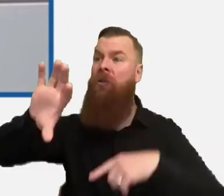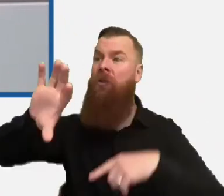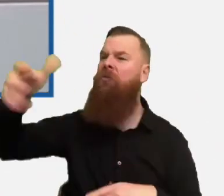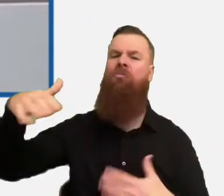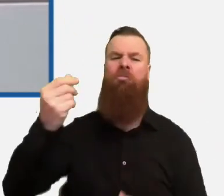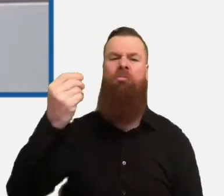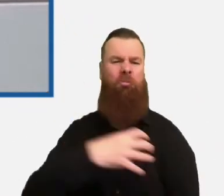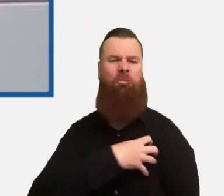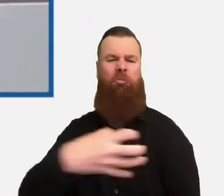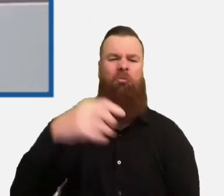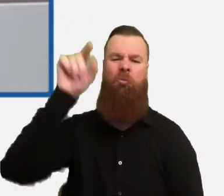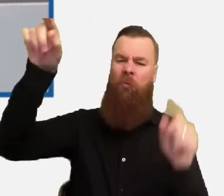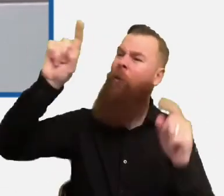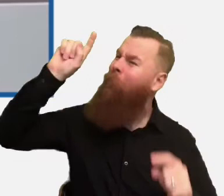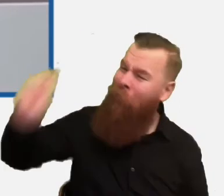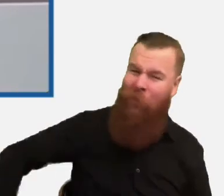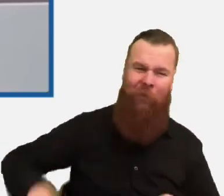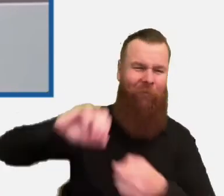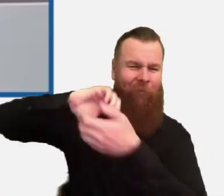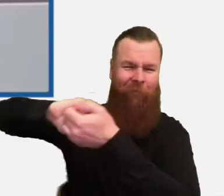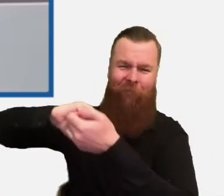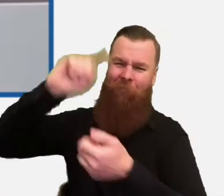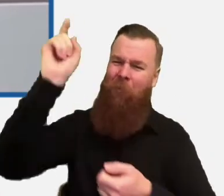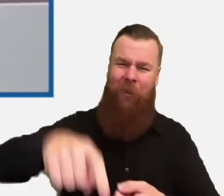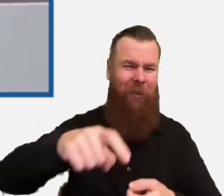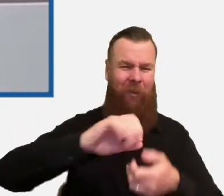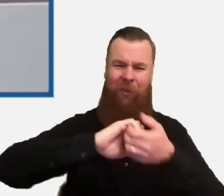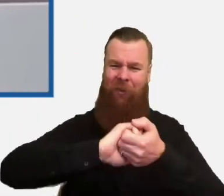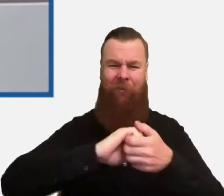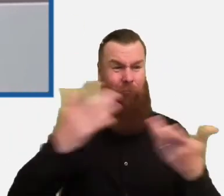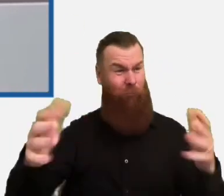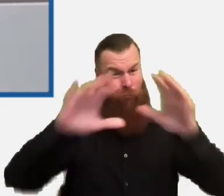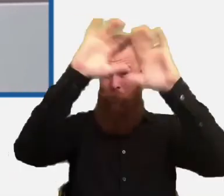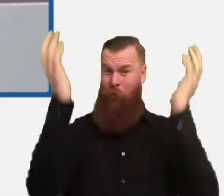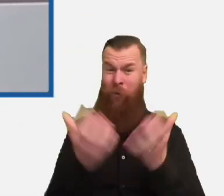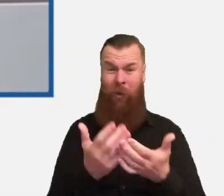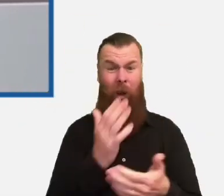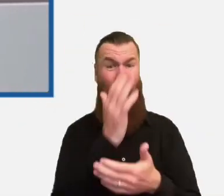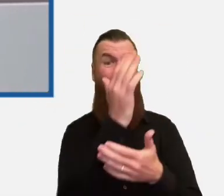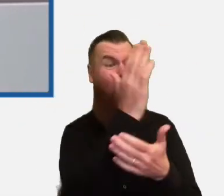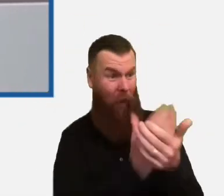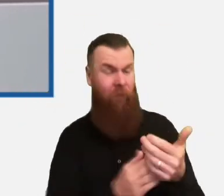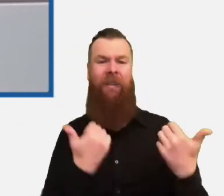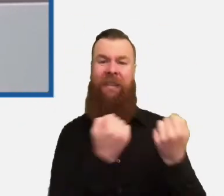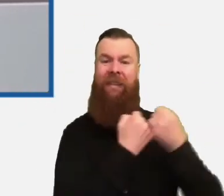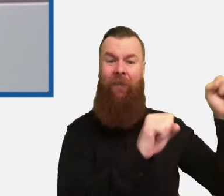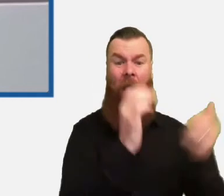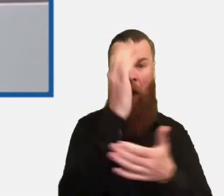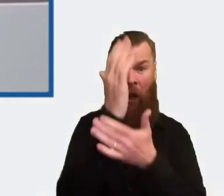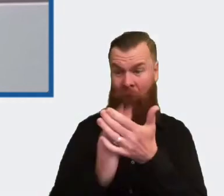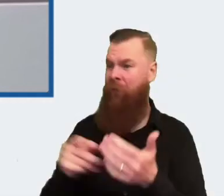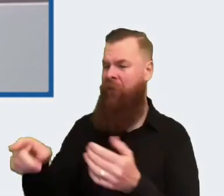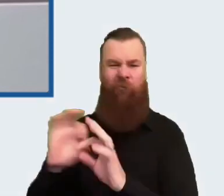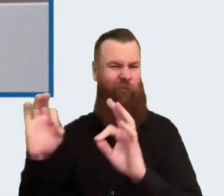you can't have half of the world being safe and the other half not being safe. Variant strains, for example, in the COVID experience